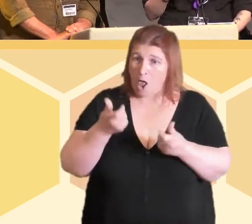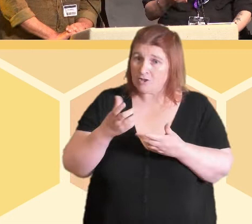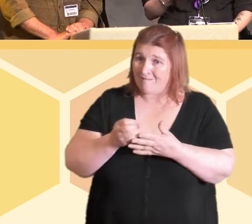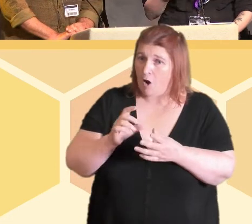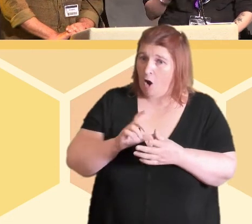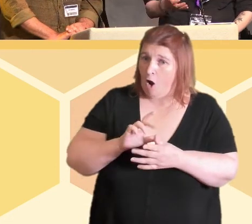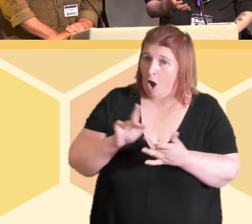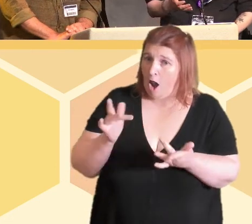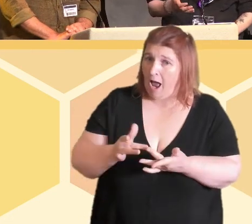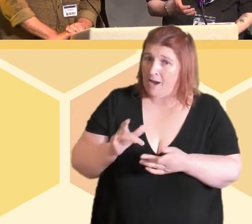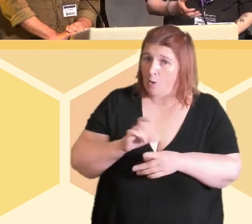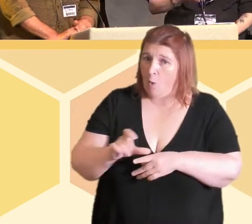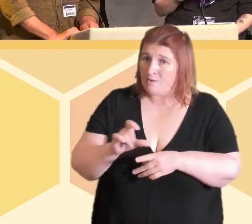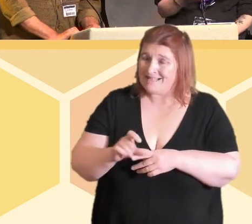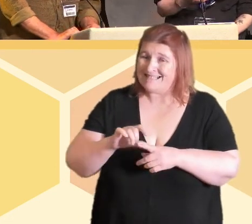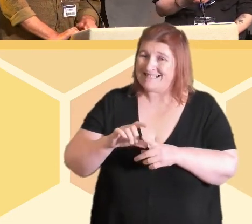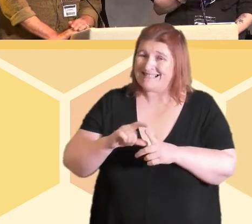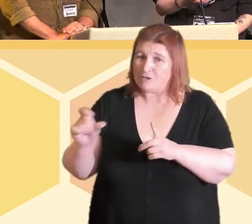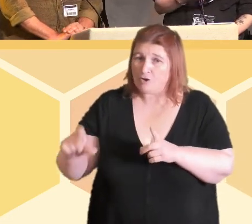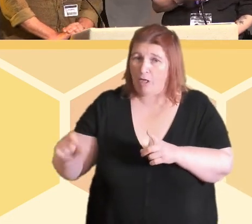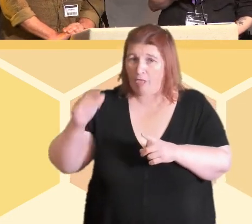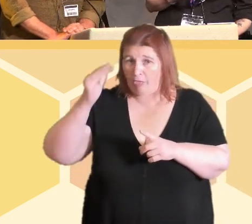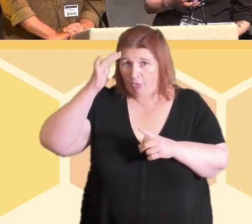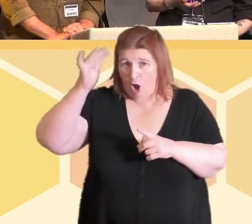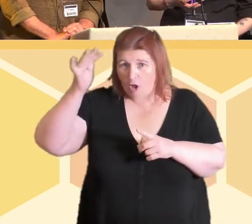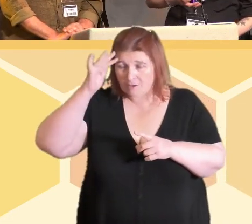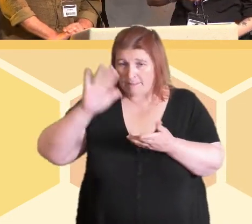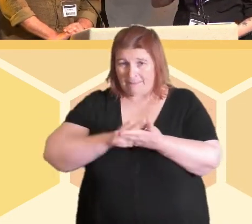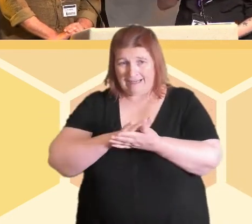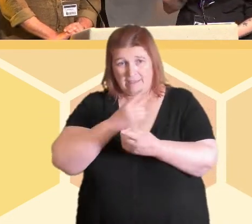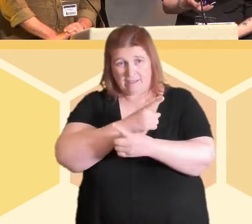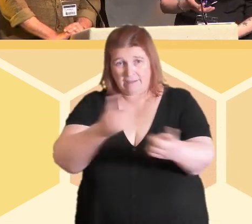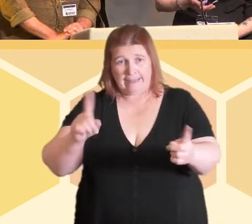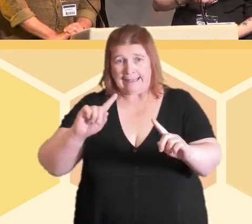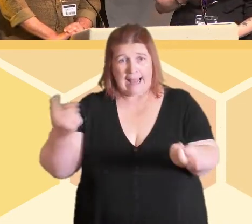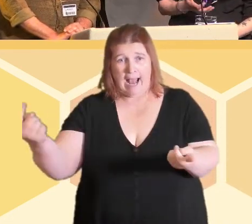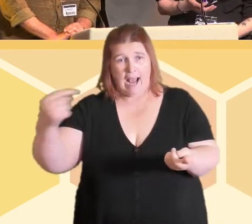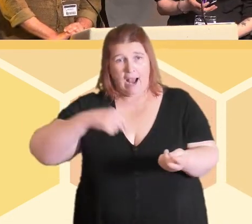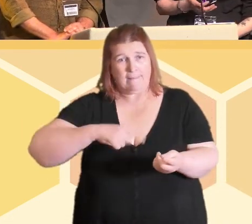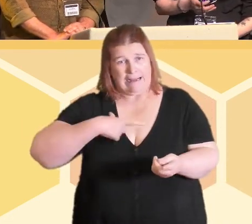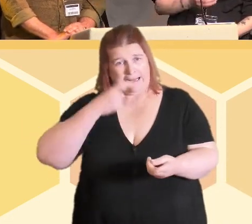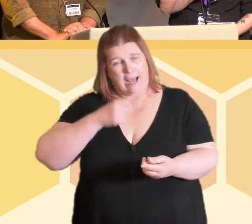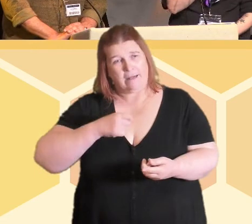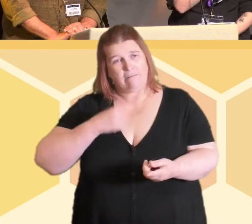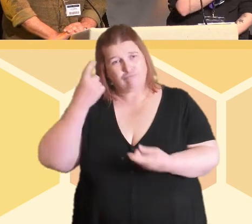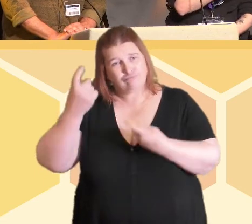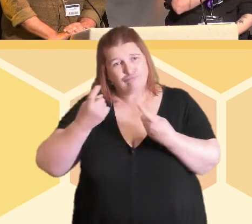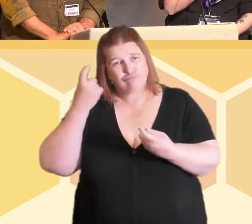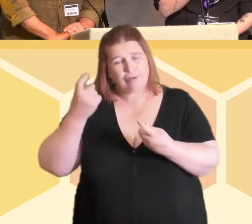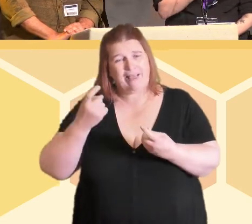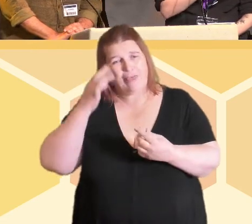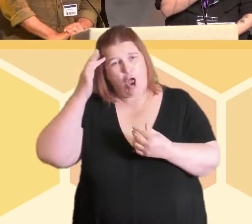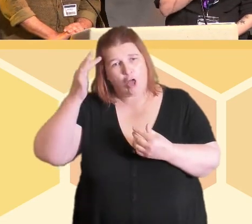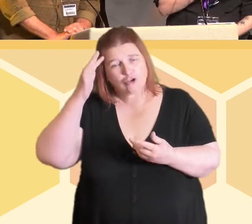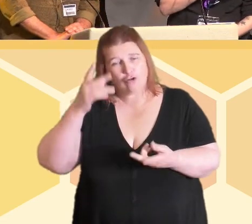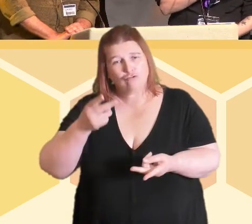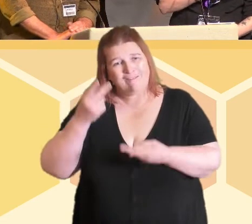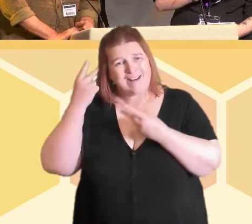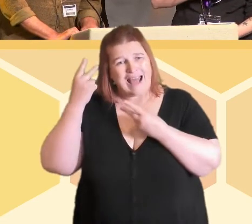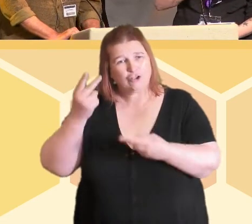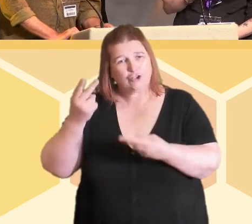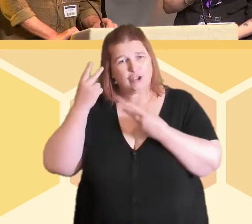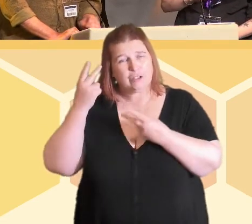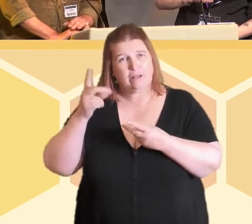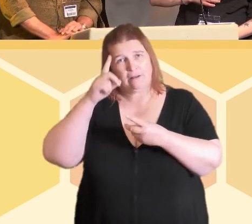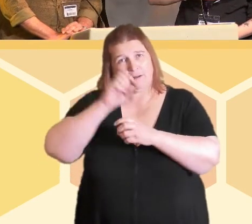courses in digital theology to create the very opportunity for theological reflection, exploring the